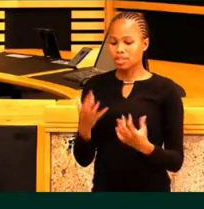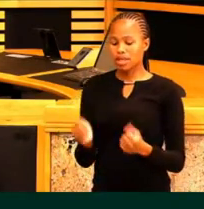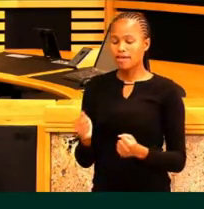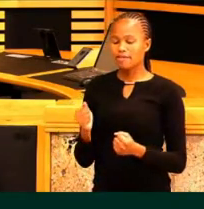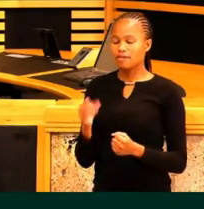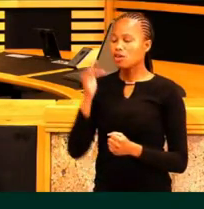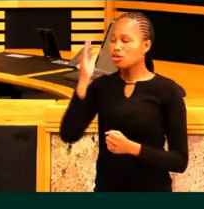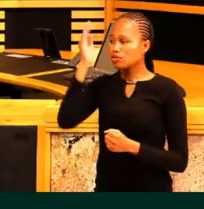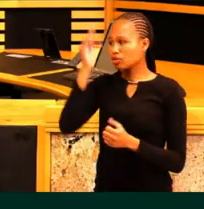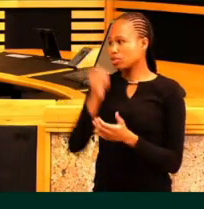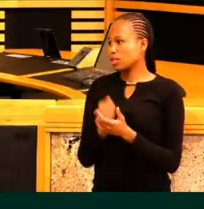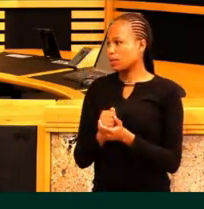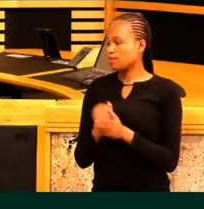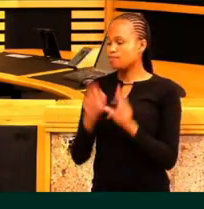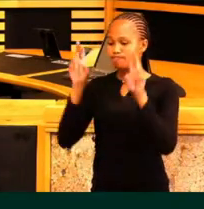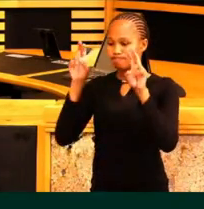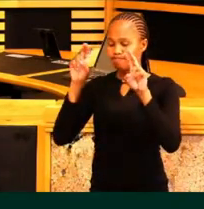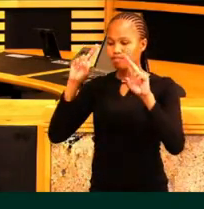quote